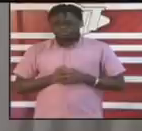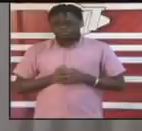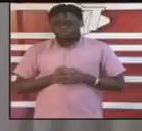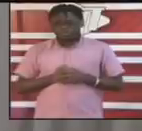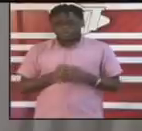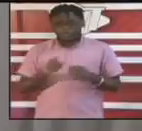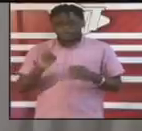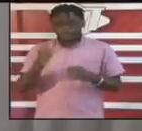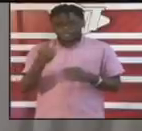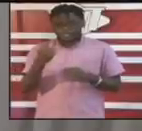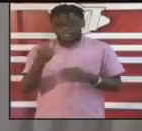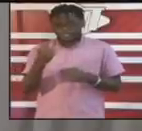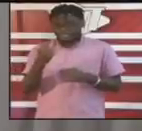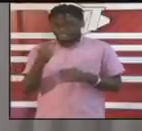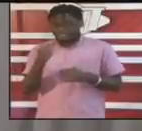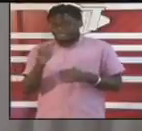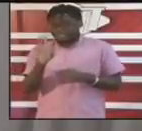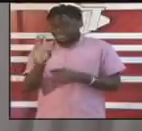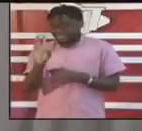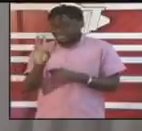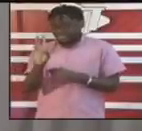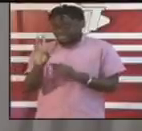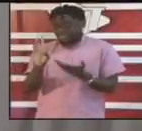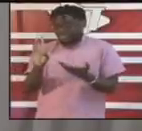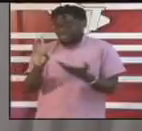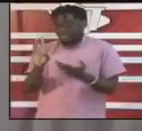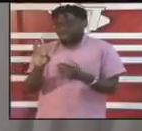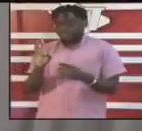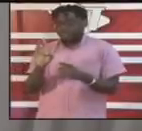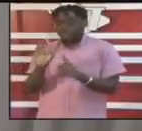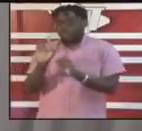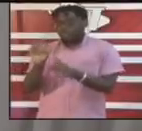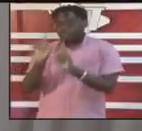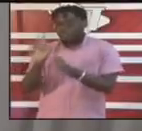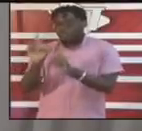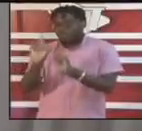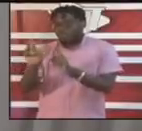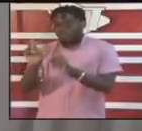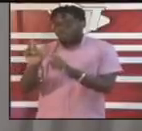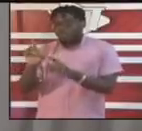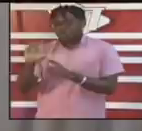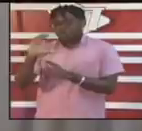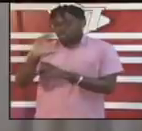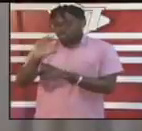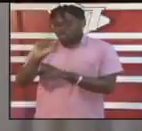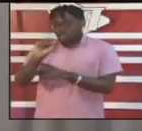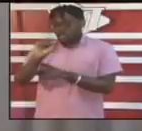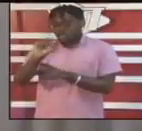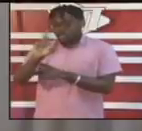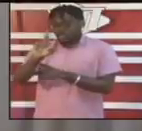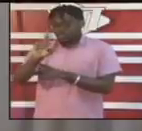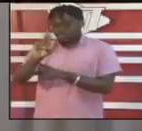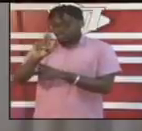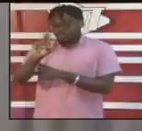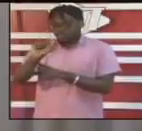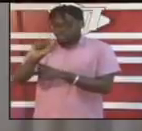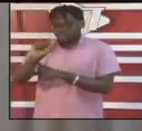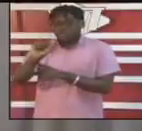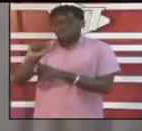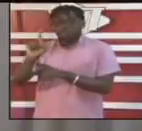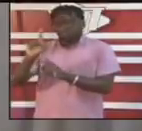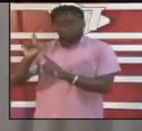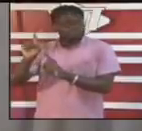positive are now discharged from the Cora Hospital. Total number of deaths remain at 8. And total number of hospitalized patients are